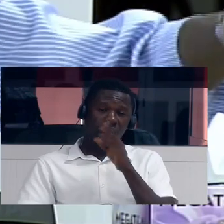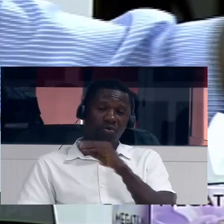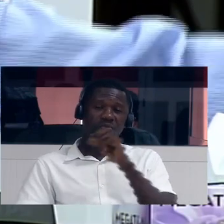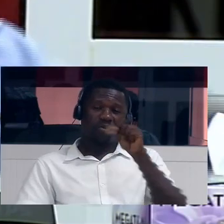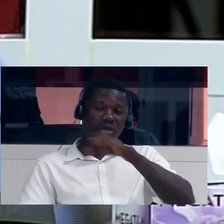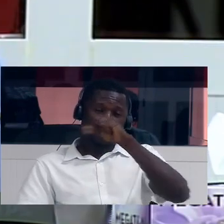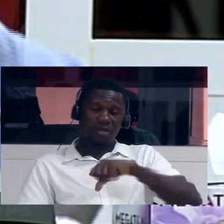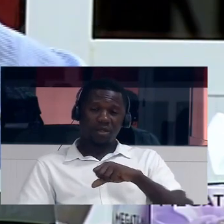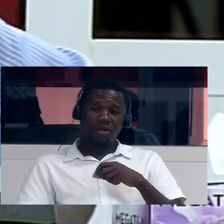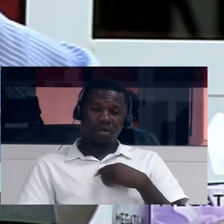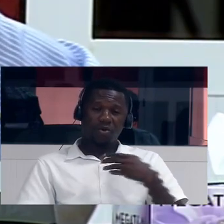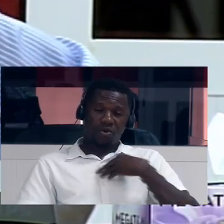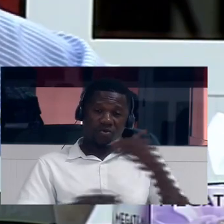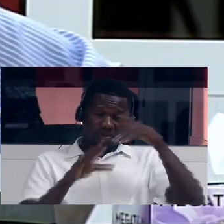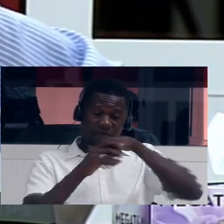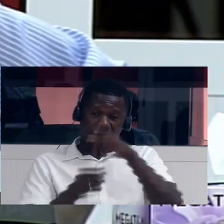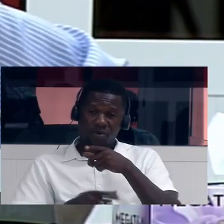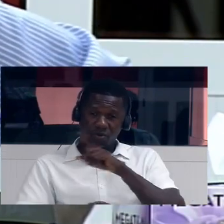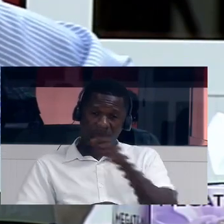wants to associate you, don't you get angry?